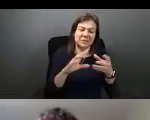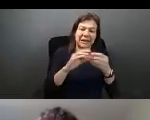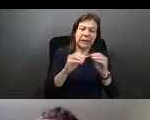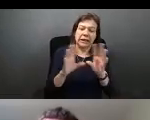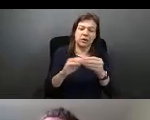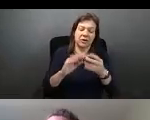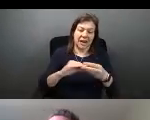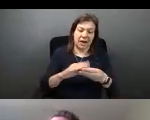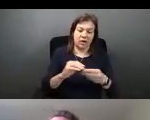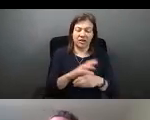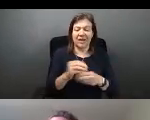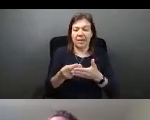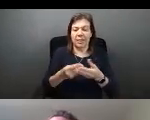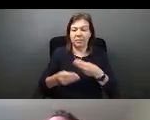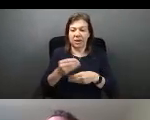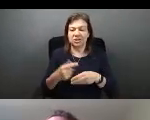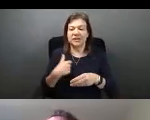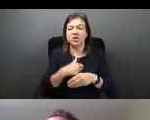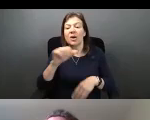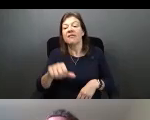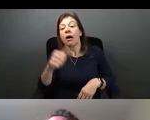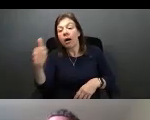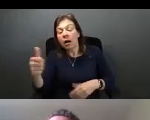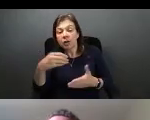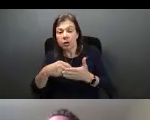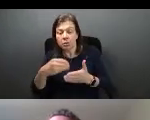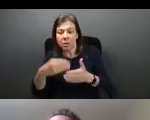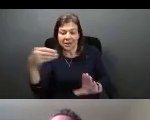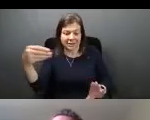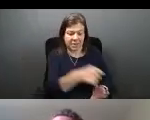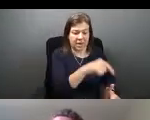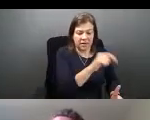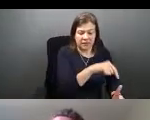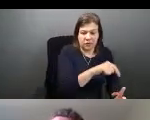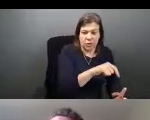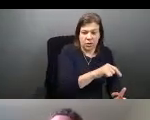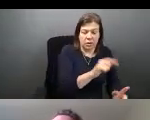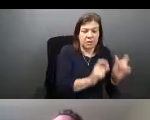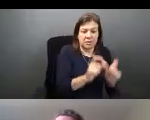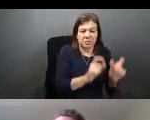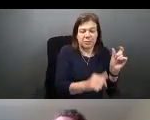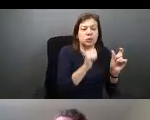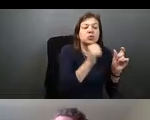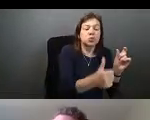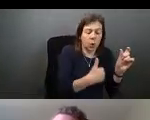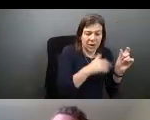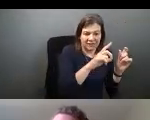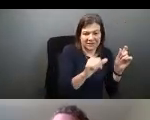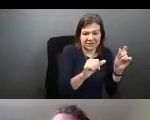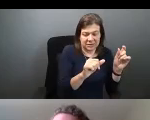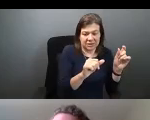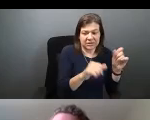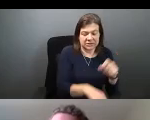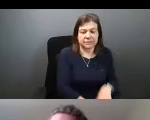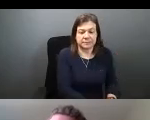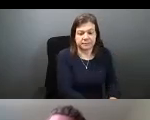in the budget, that you have other monies that are covering the participation of this large amount